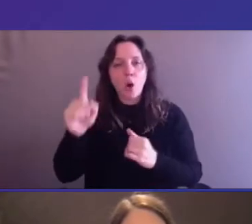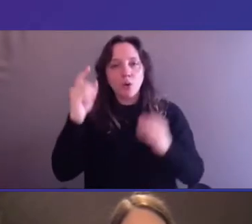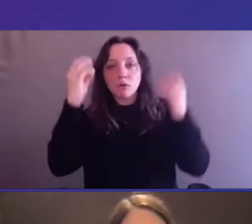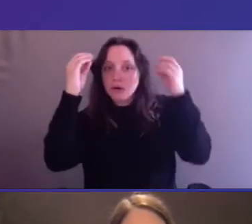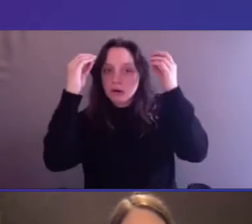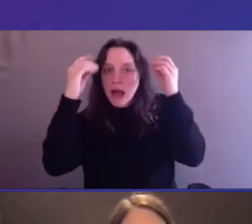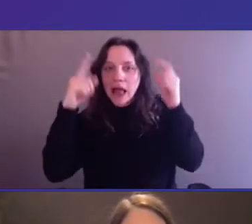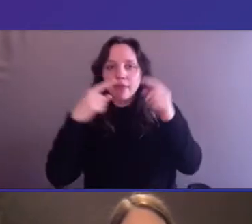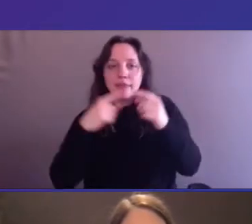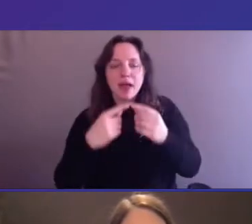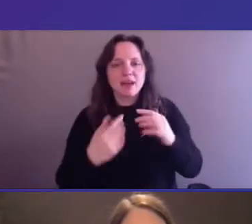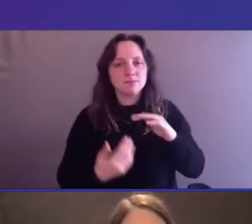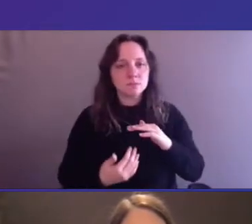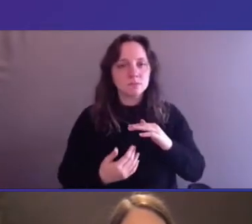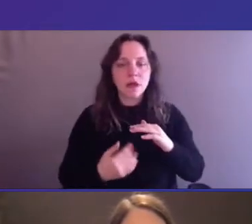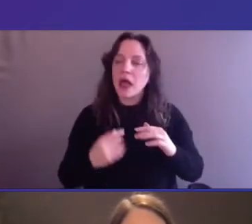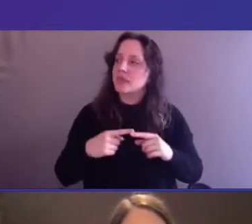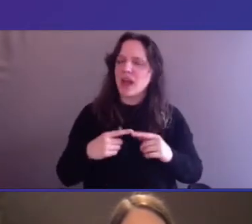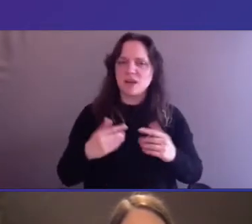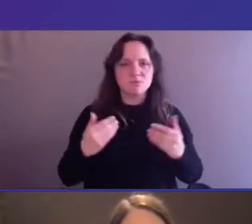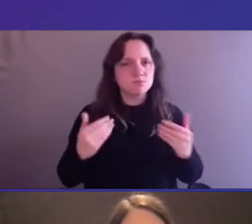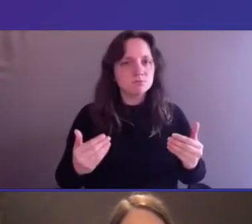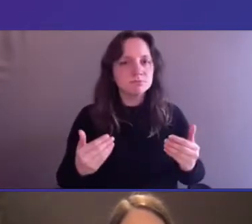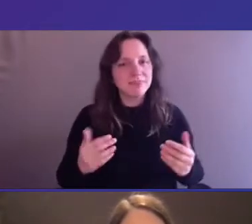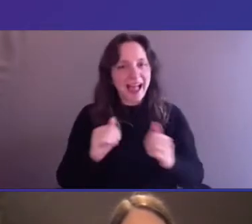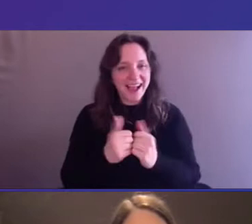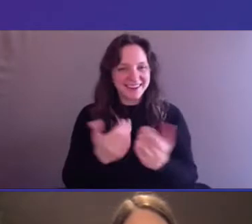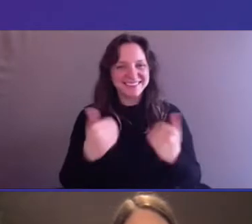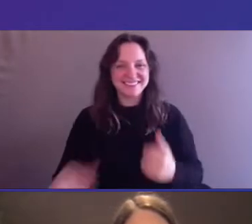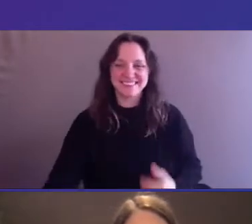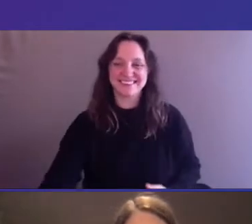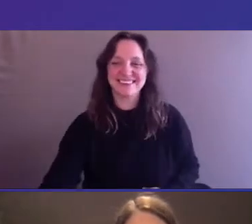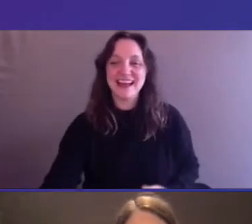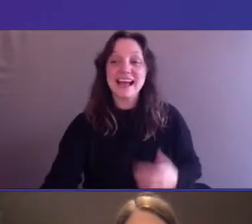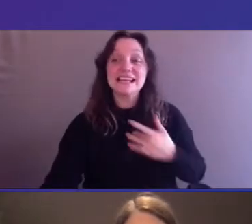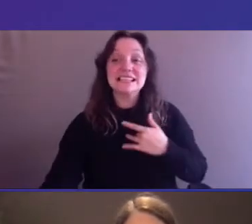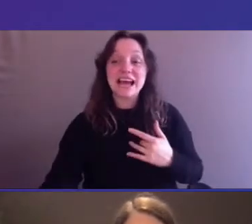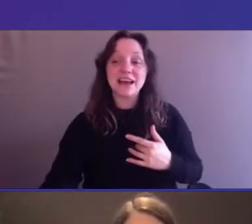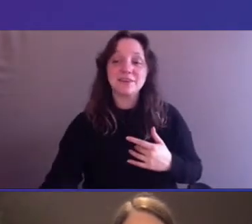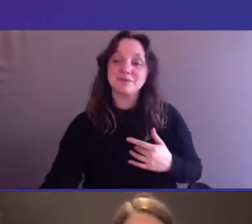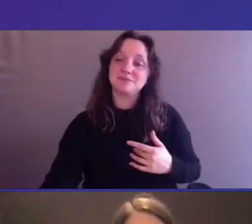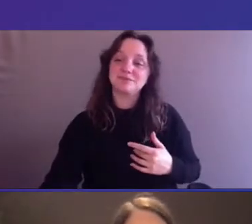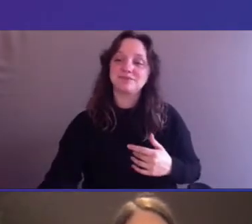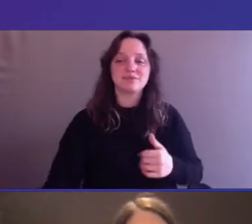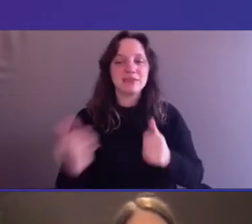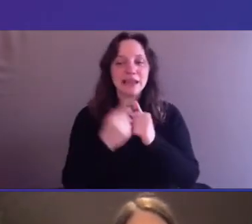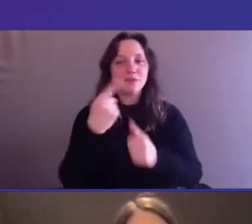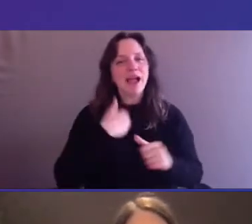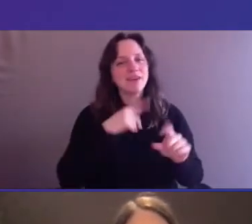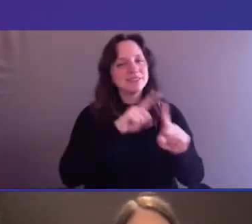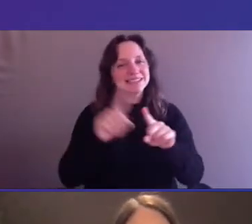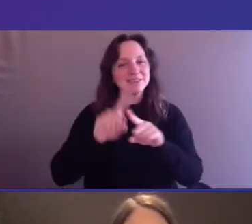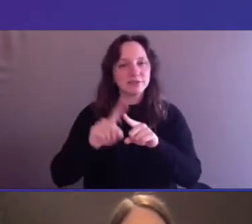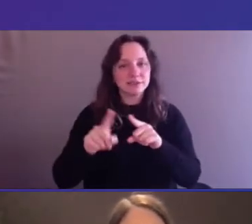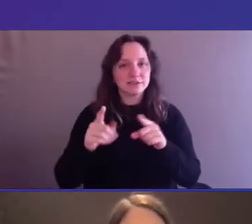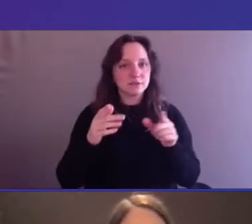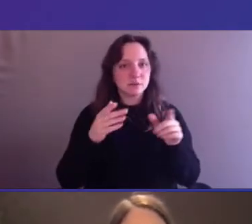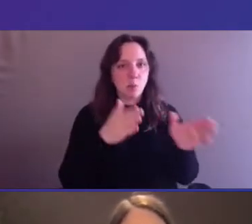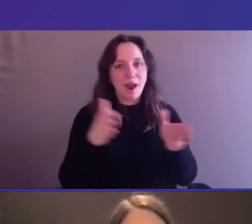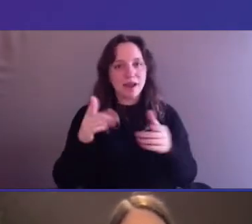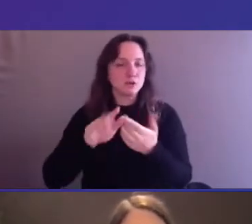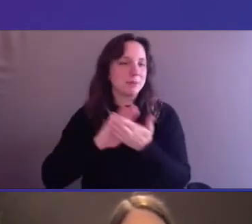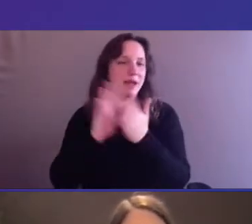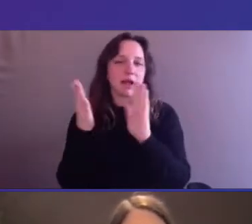you said, okay, I'm going to go ahead and do this. Usually it happens in a lot of different ways over the course of our lives. But if anybody could share